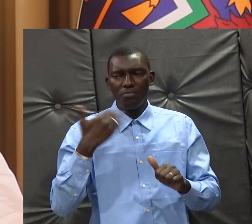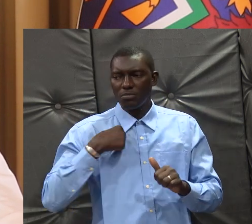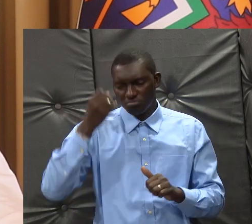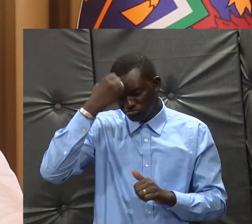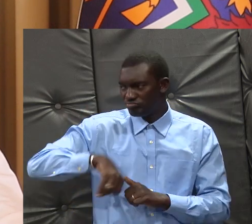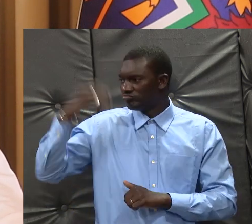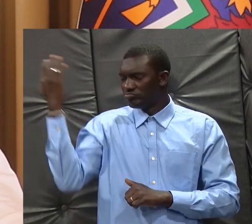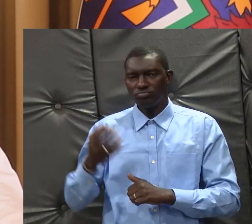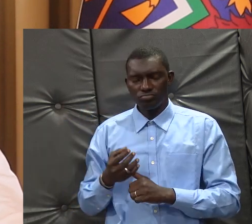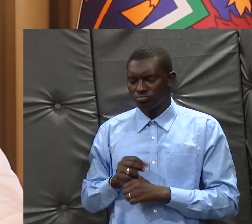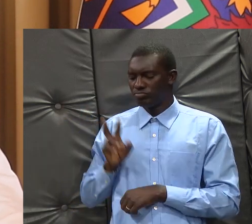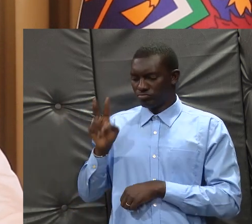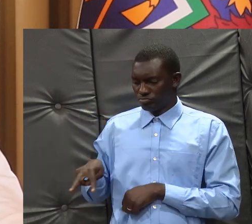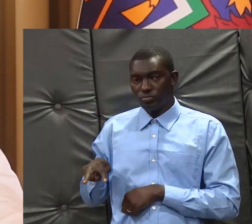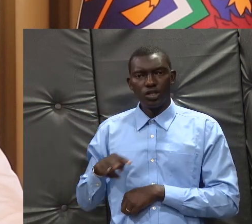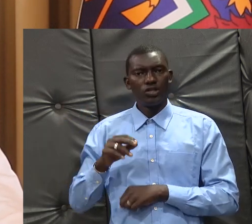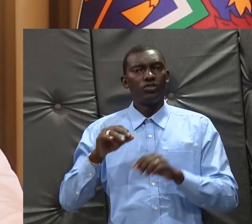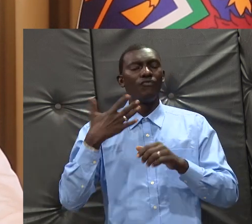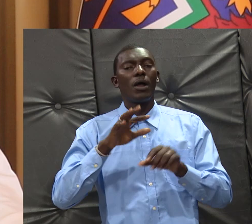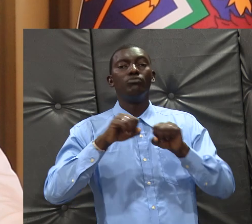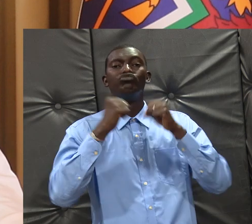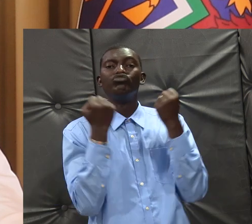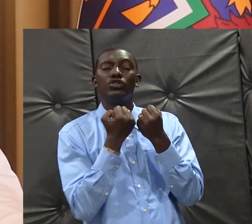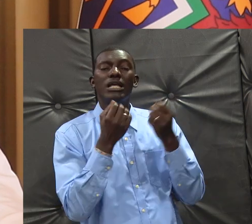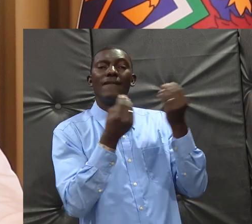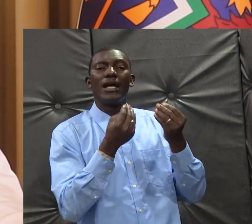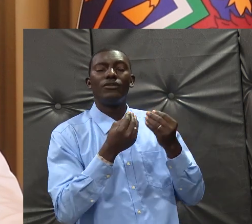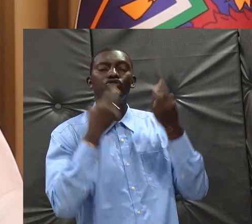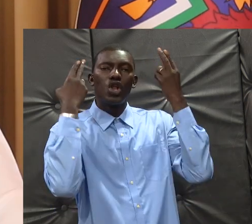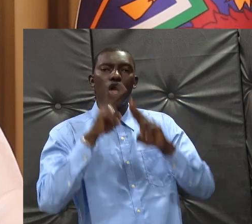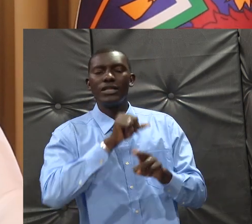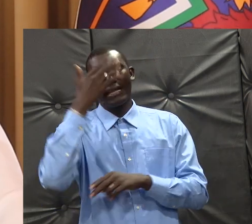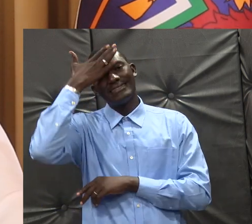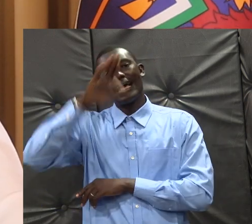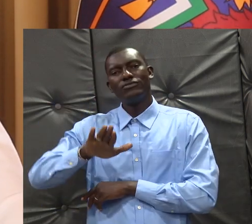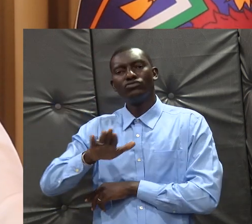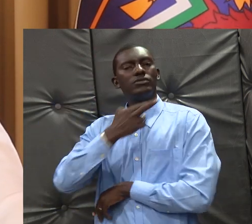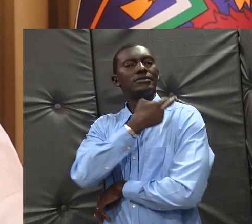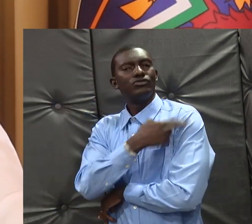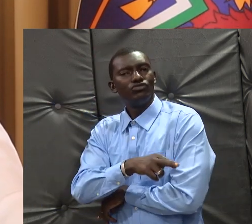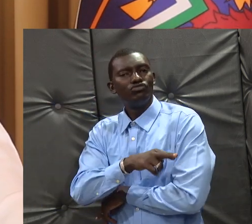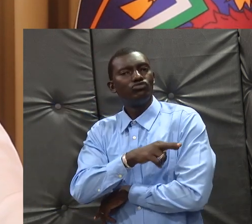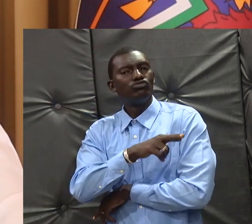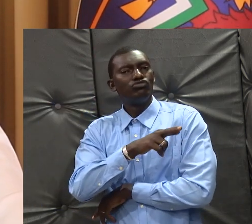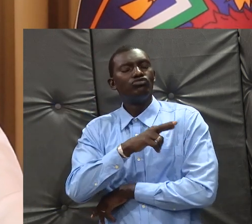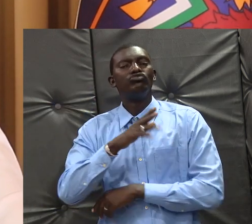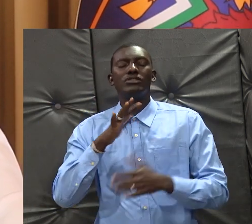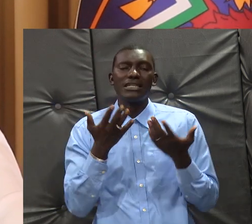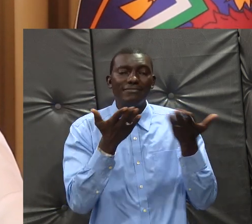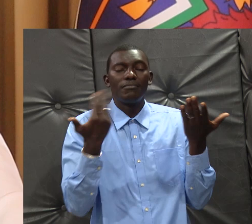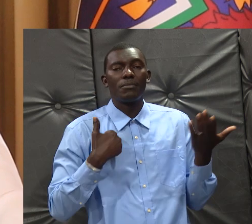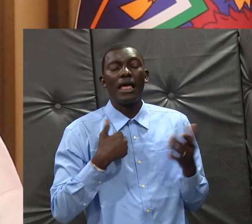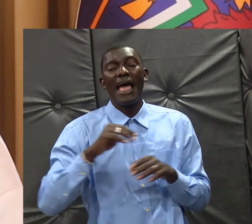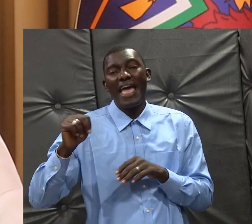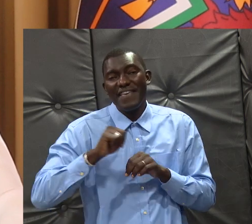law, and the attitudes that religion promotes. Effectively harnessing